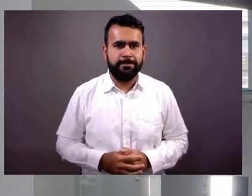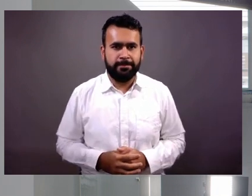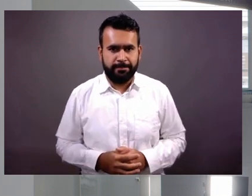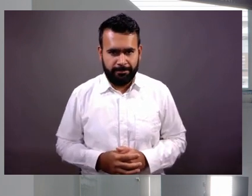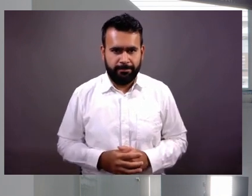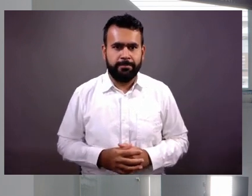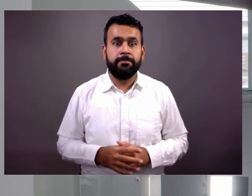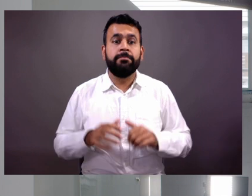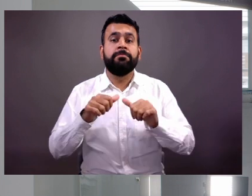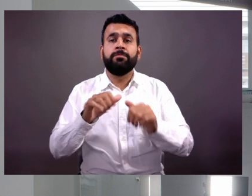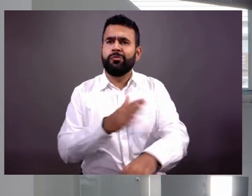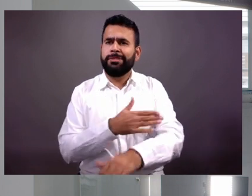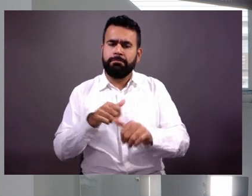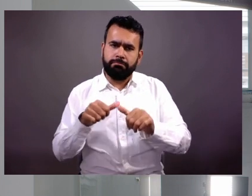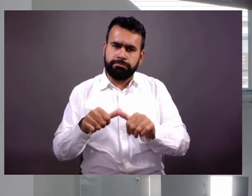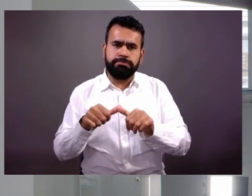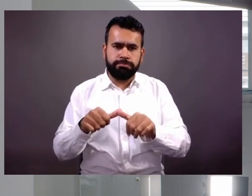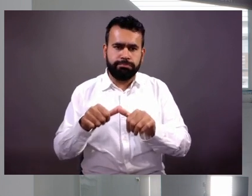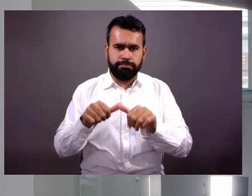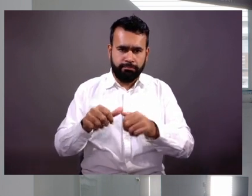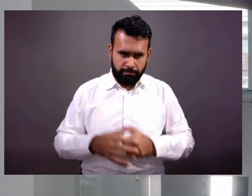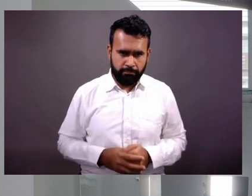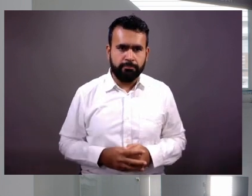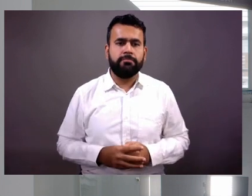5, 6, 7, 8.